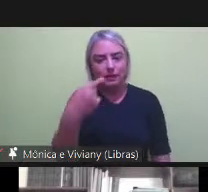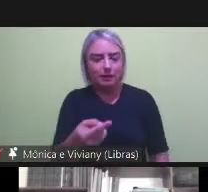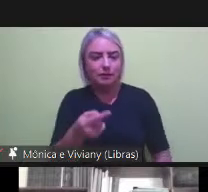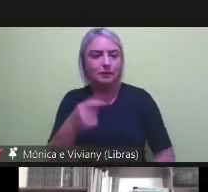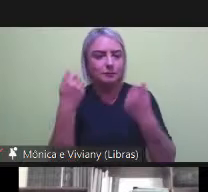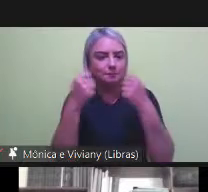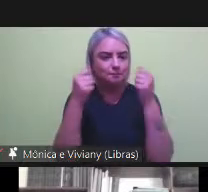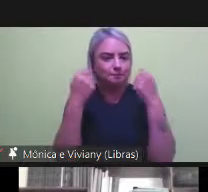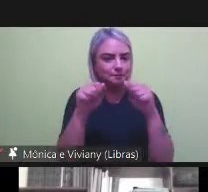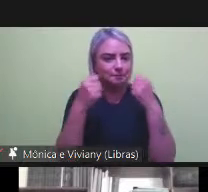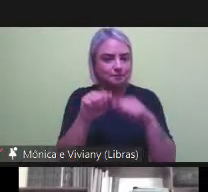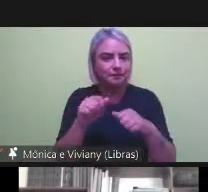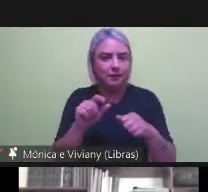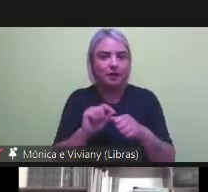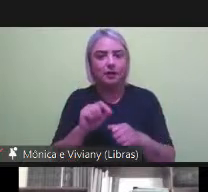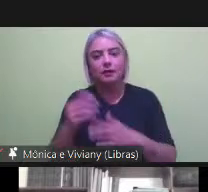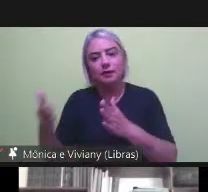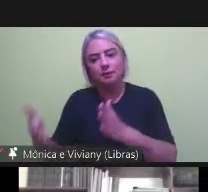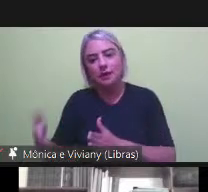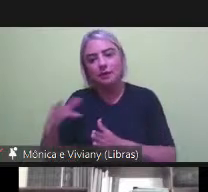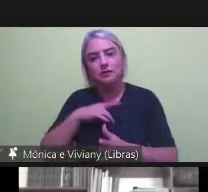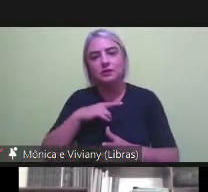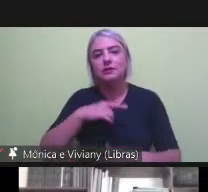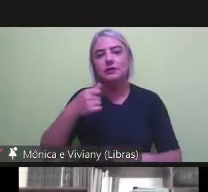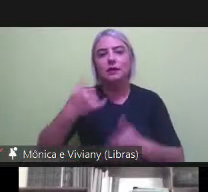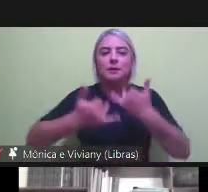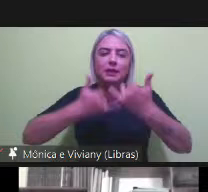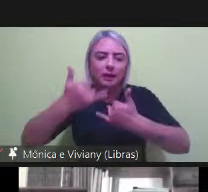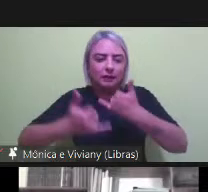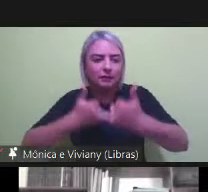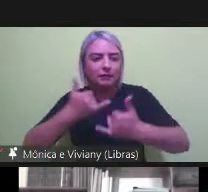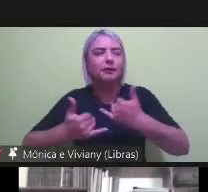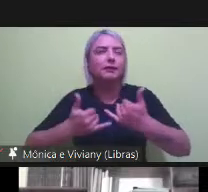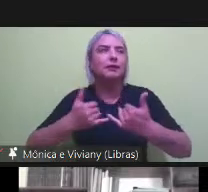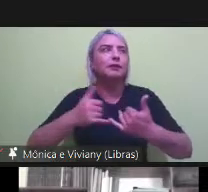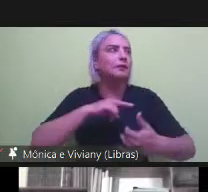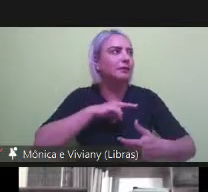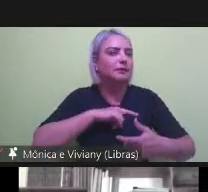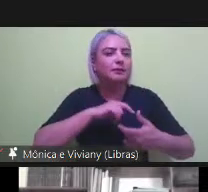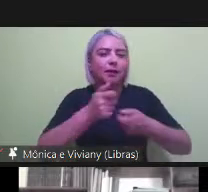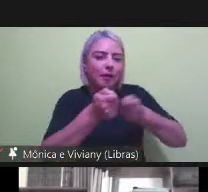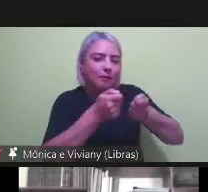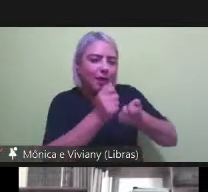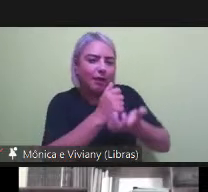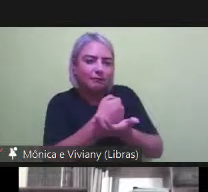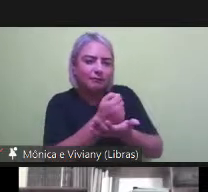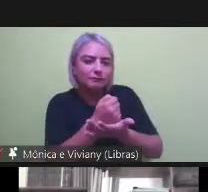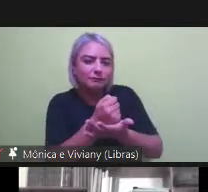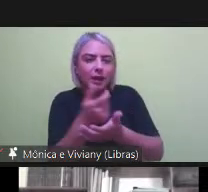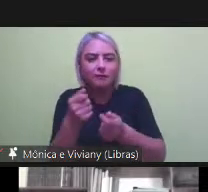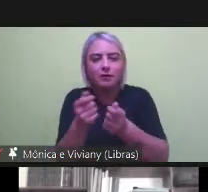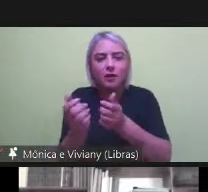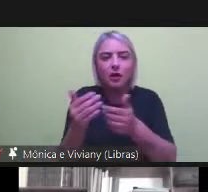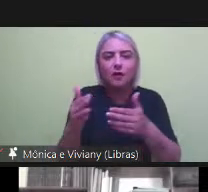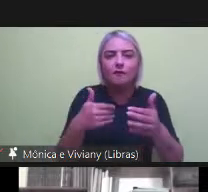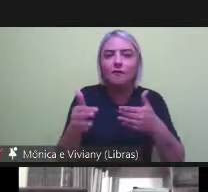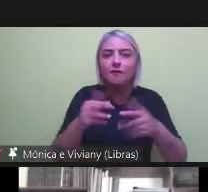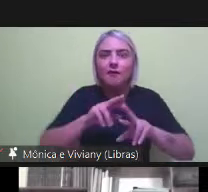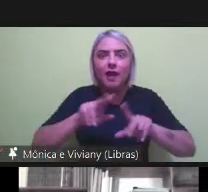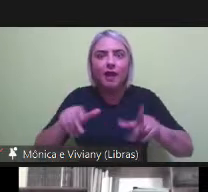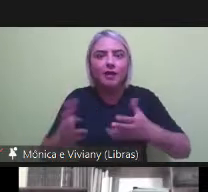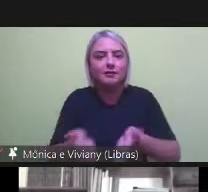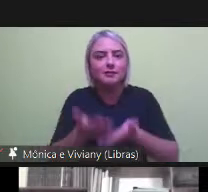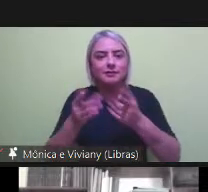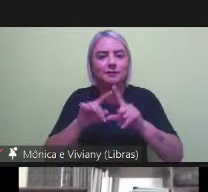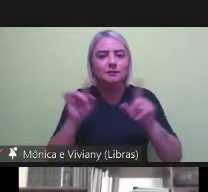well. And comparing to remembering that they also had some other motivations like video games and